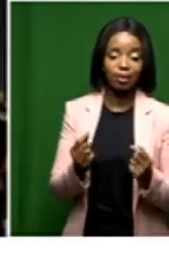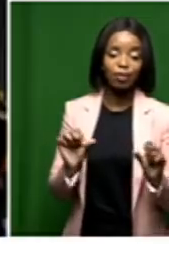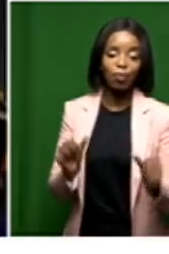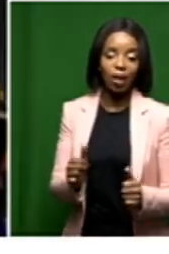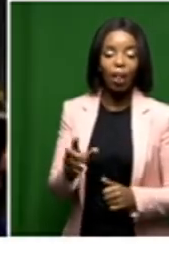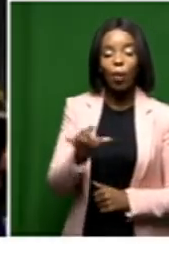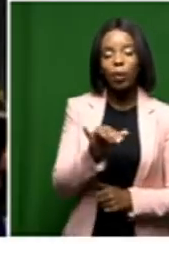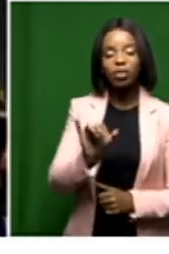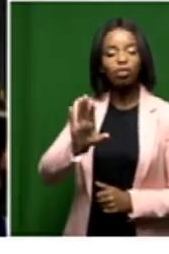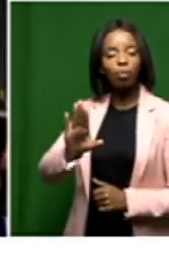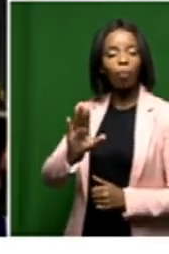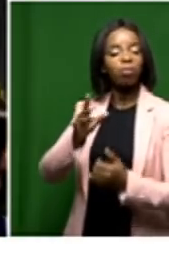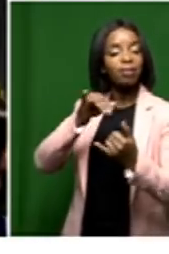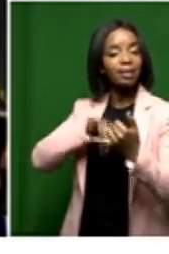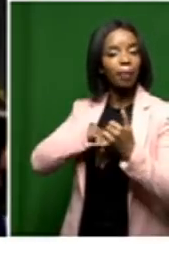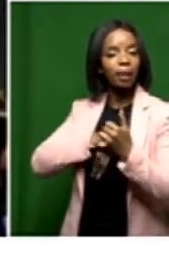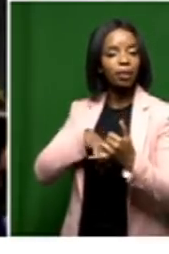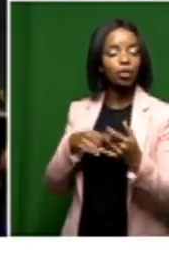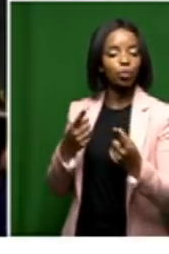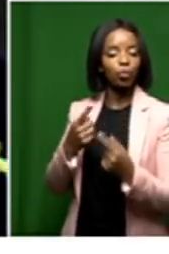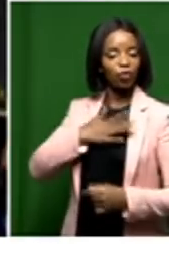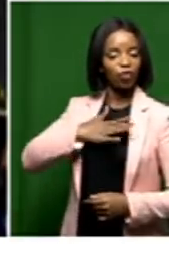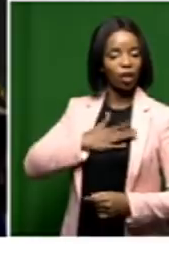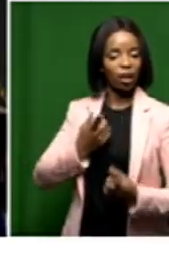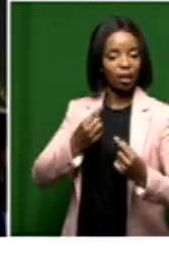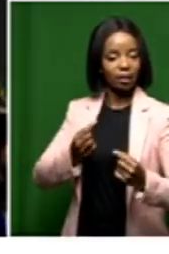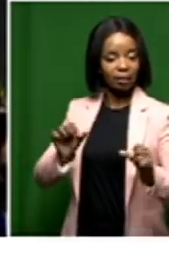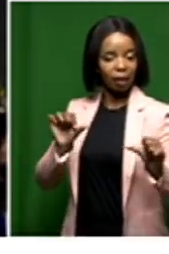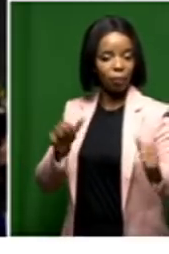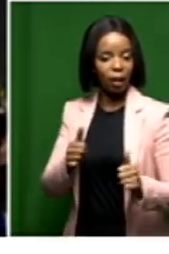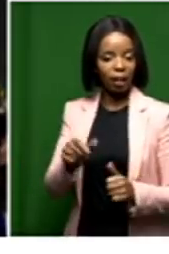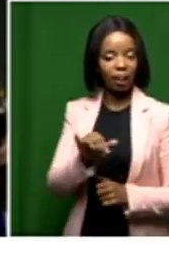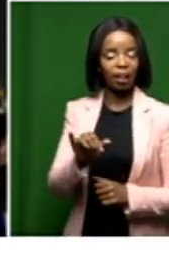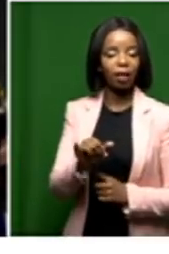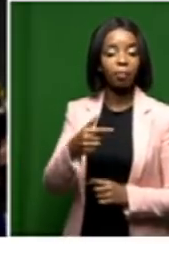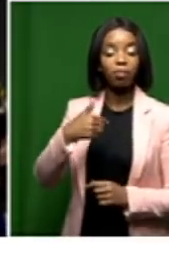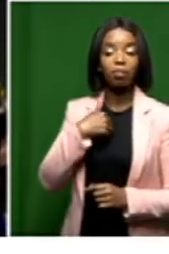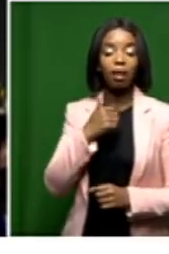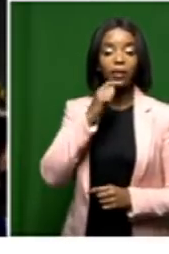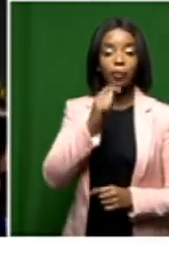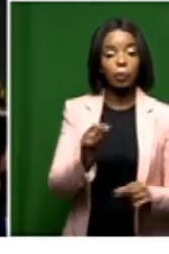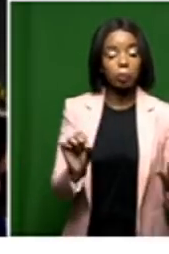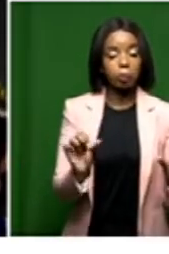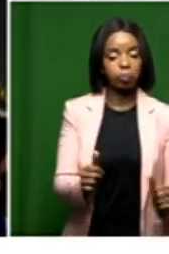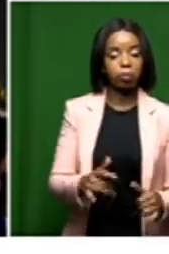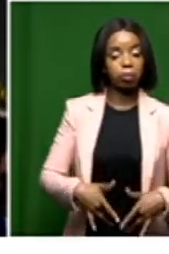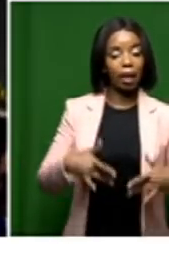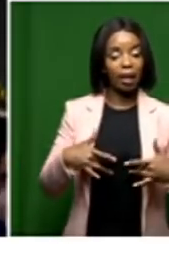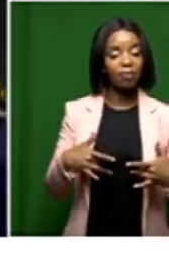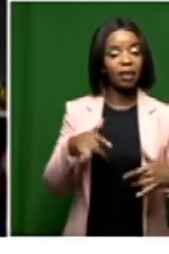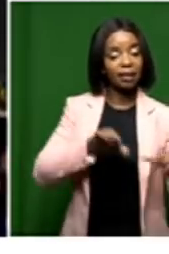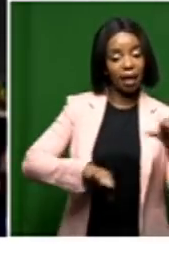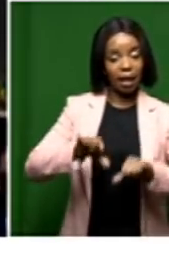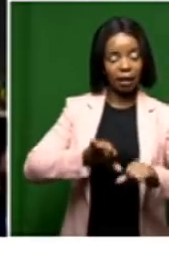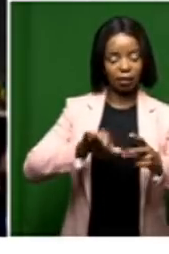subjects were your strong ones? You think, okay, maybe here I've got that distinction here, maybe this is why I'm here? Okay, I was really good in life sciences and accounting. Yes.